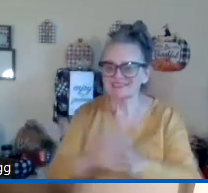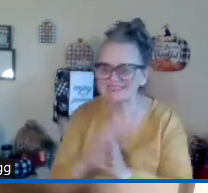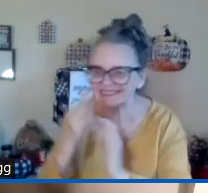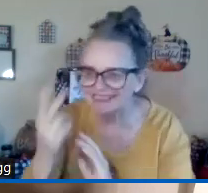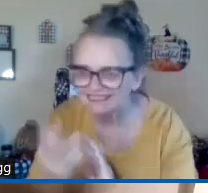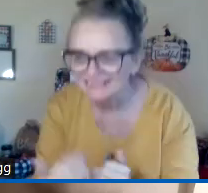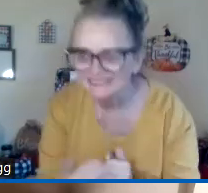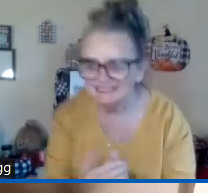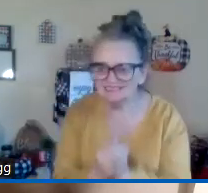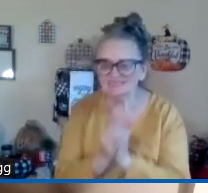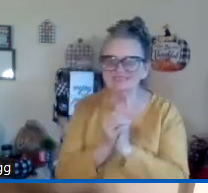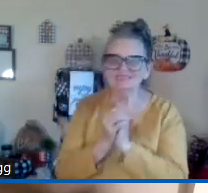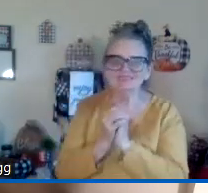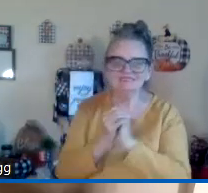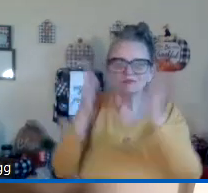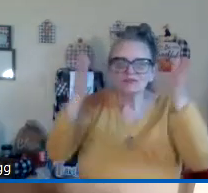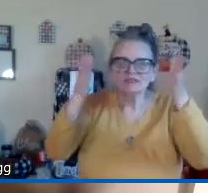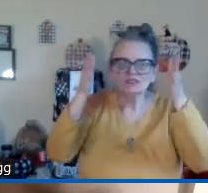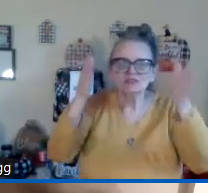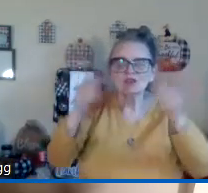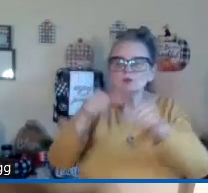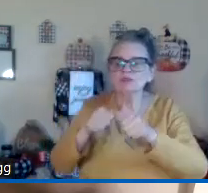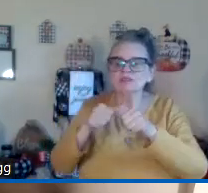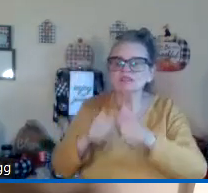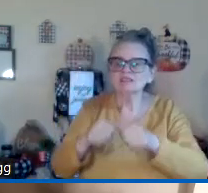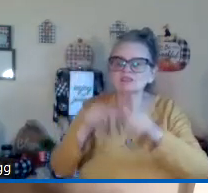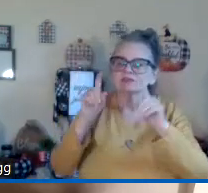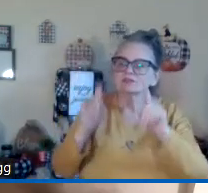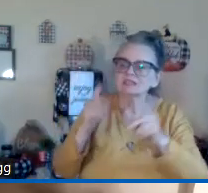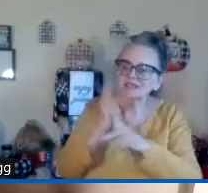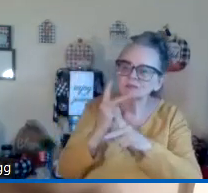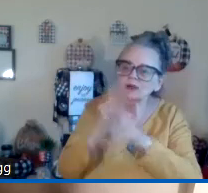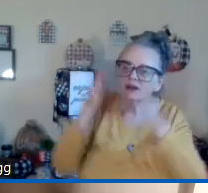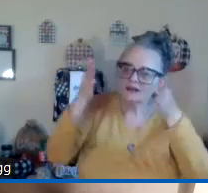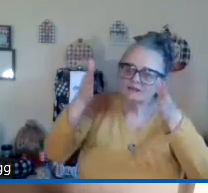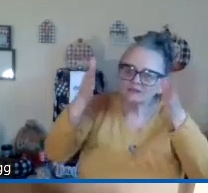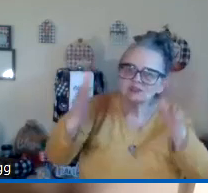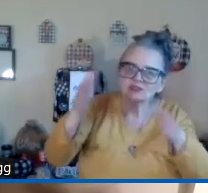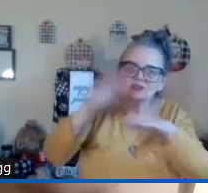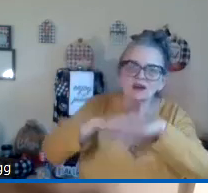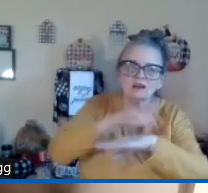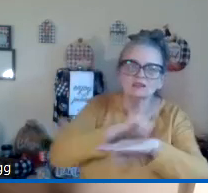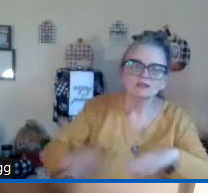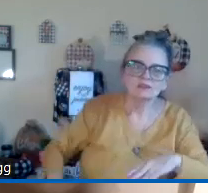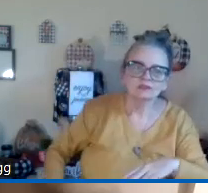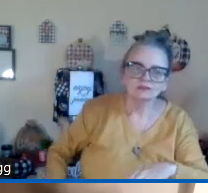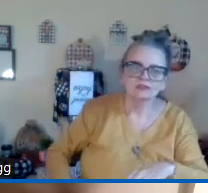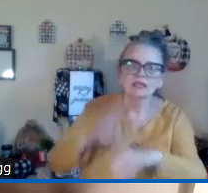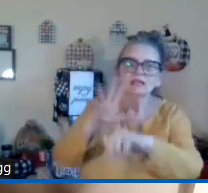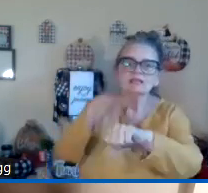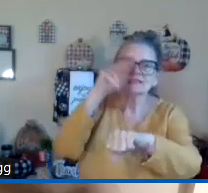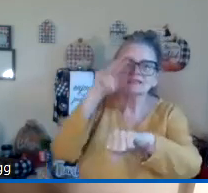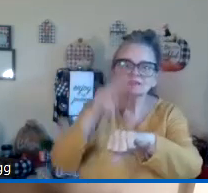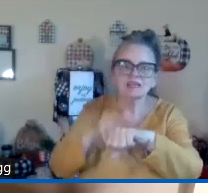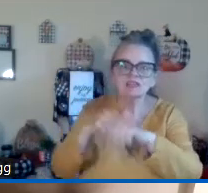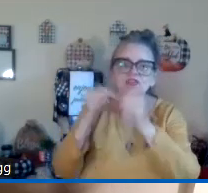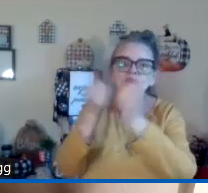don't expect the harvest before the labor. In other words, we have to do the